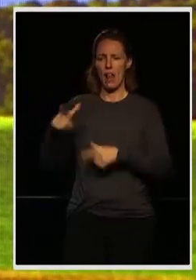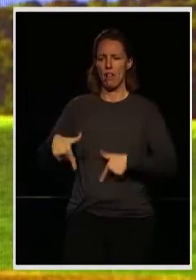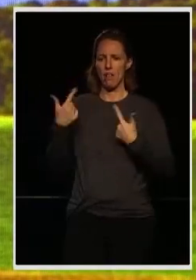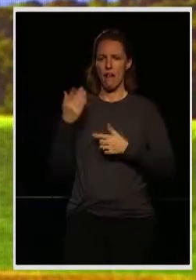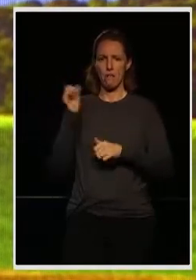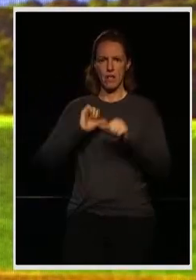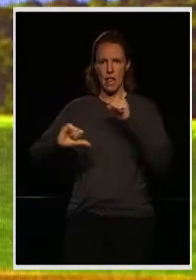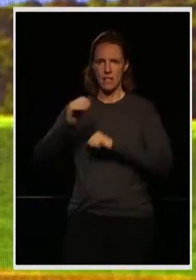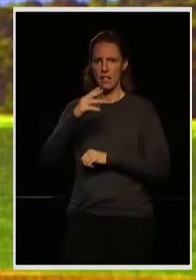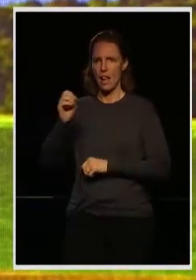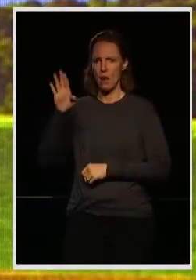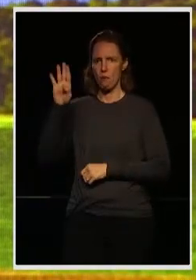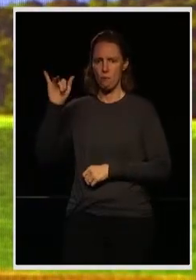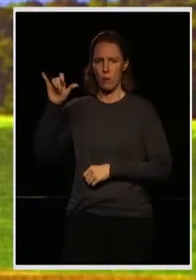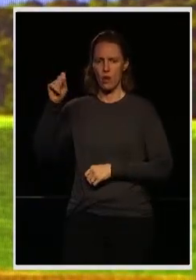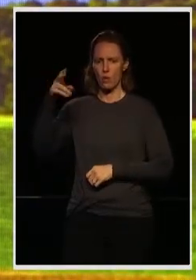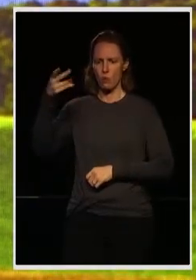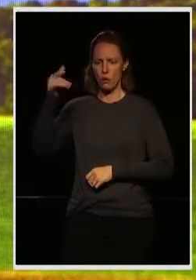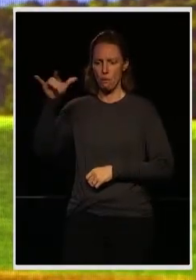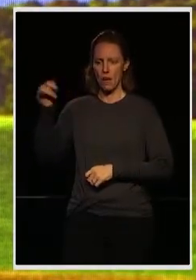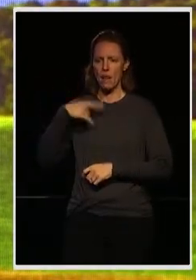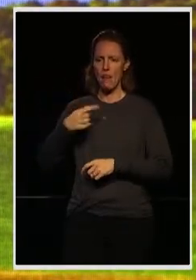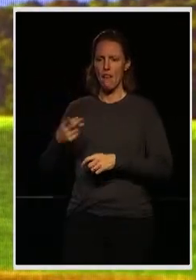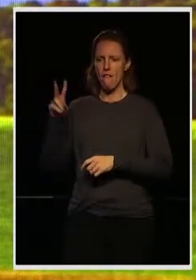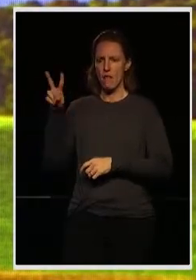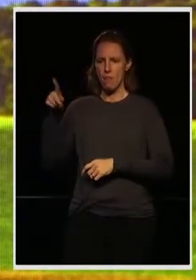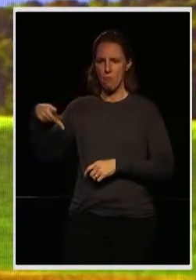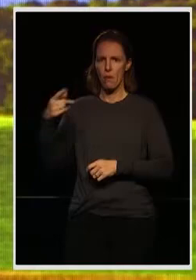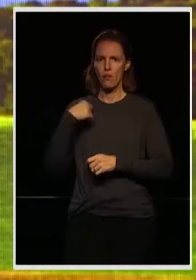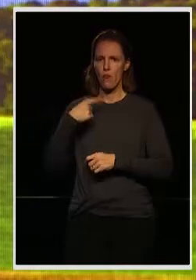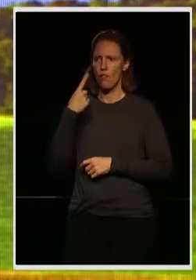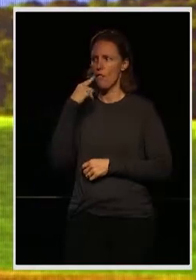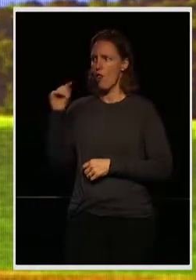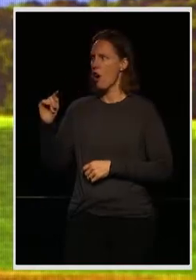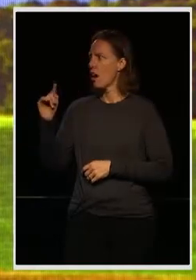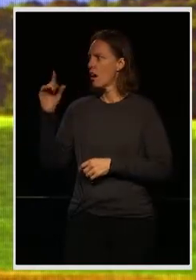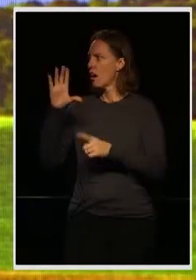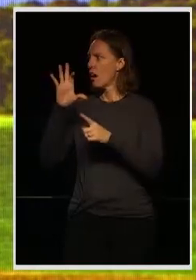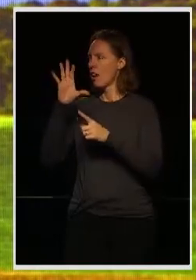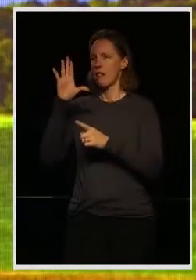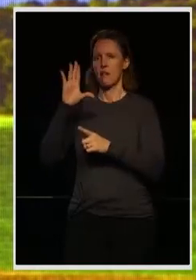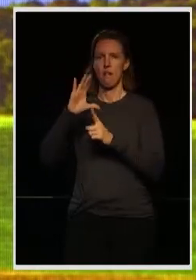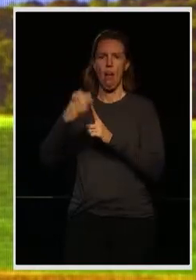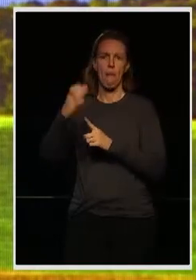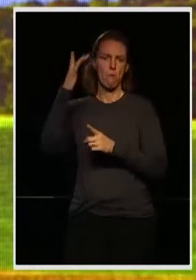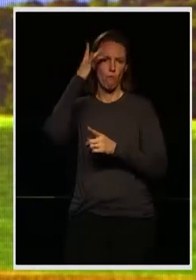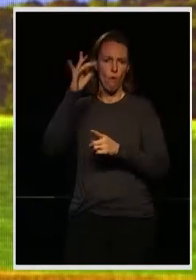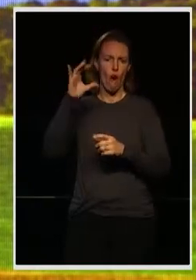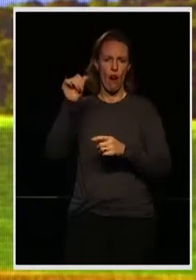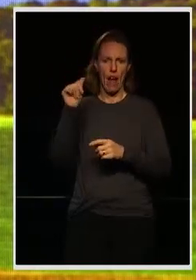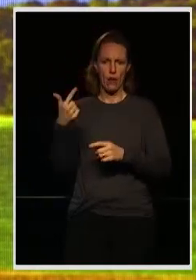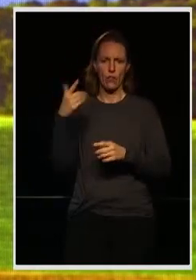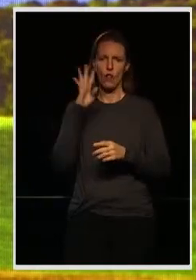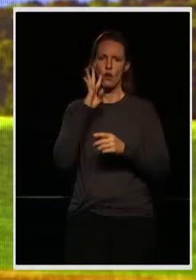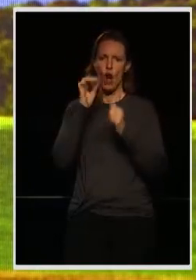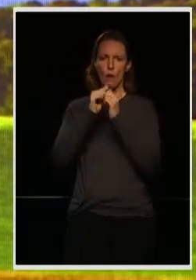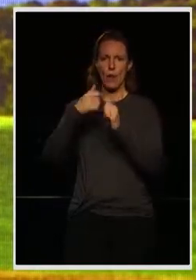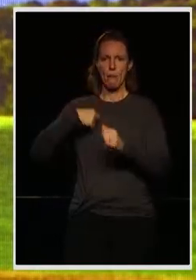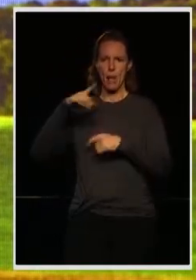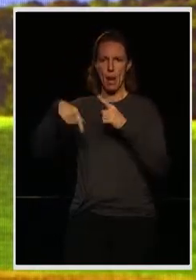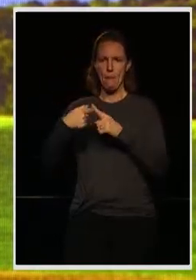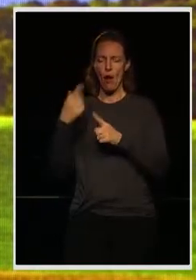Groosman, the Vice President of Climate Smart Agriculture, to talk with me about climate